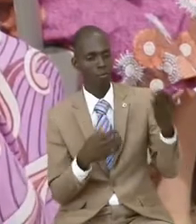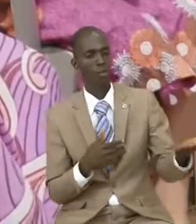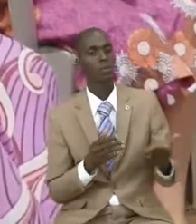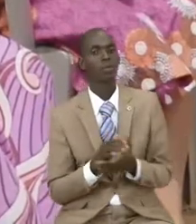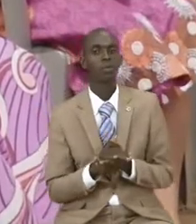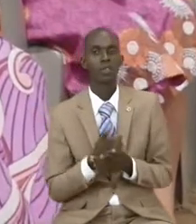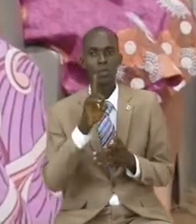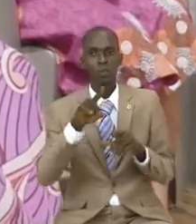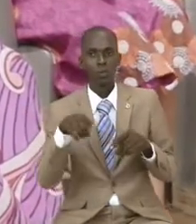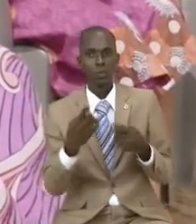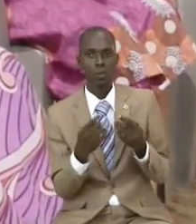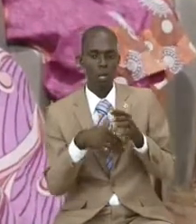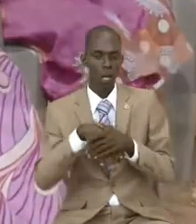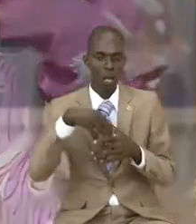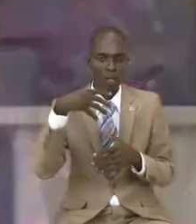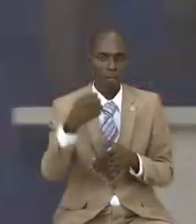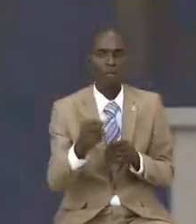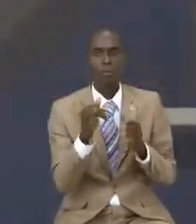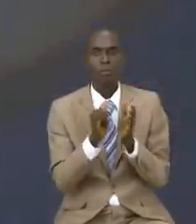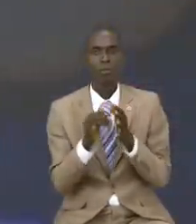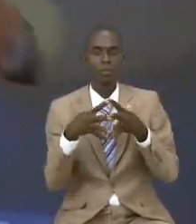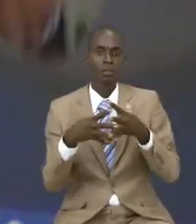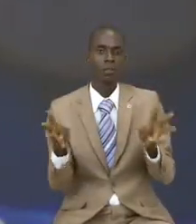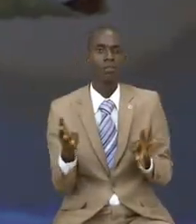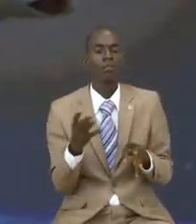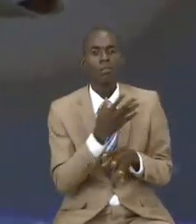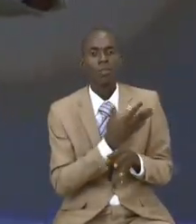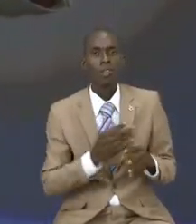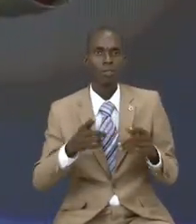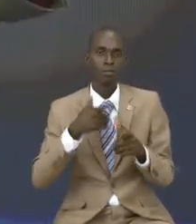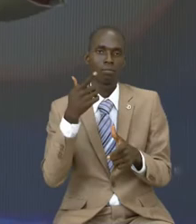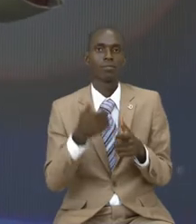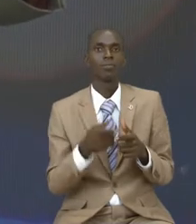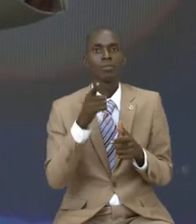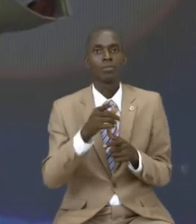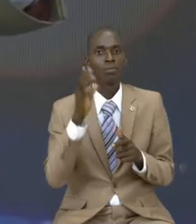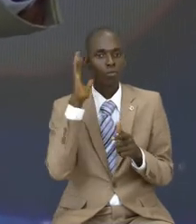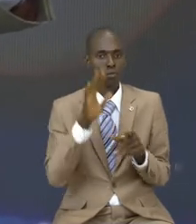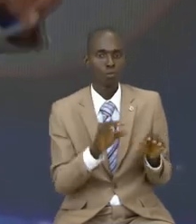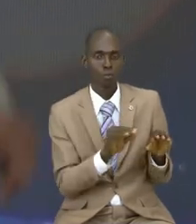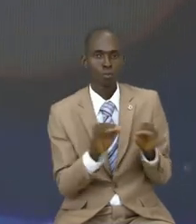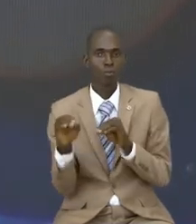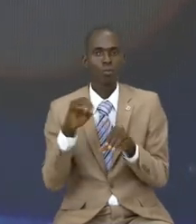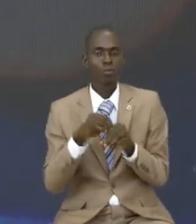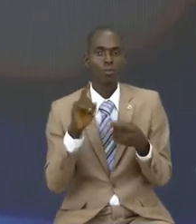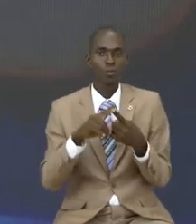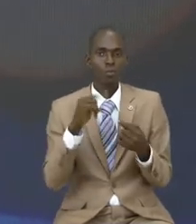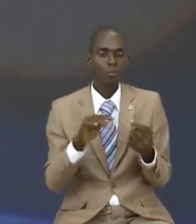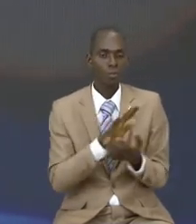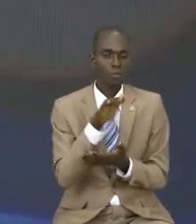go outside that gate, and then you move into the arena of